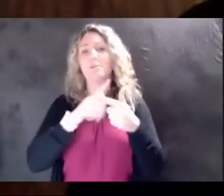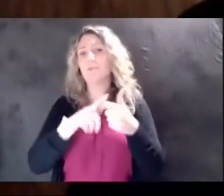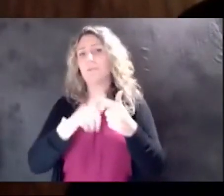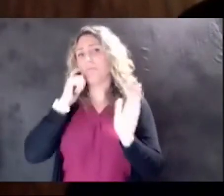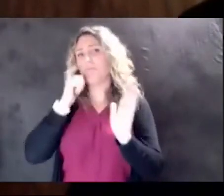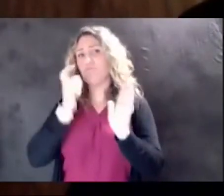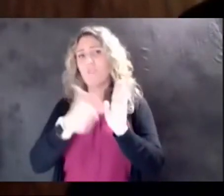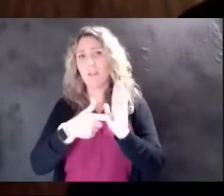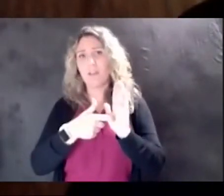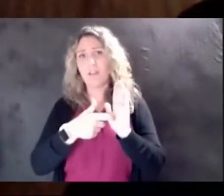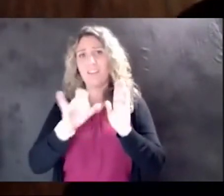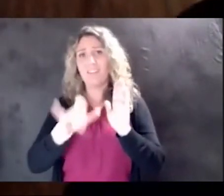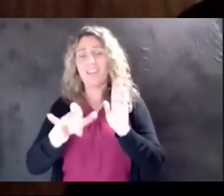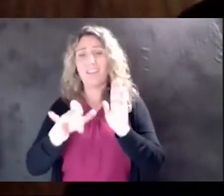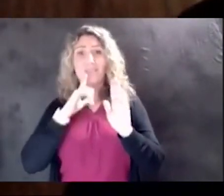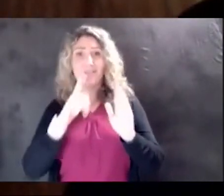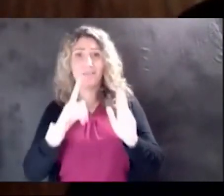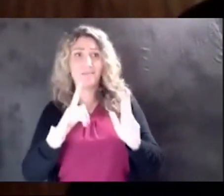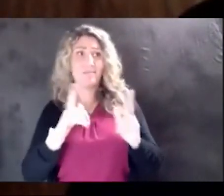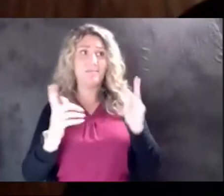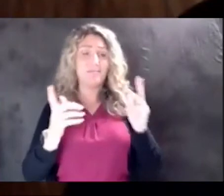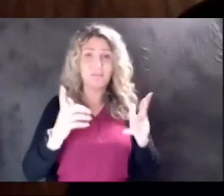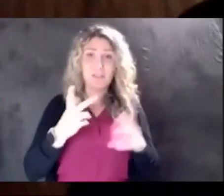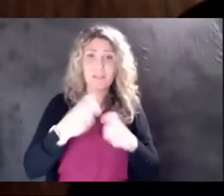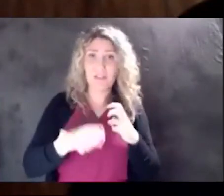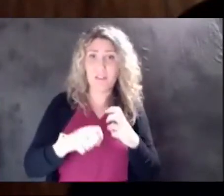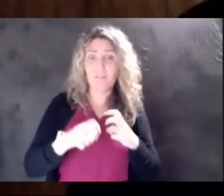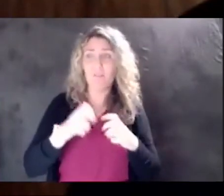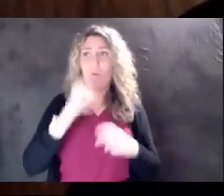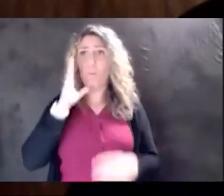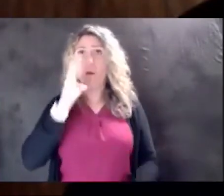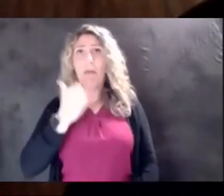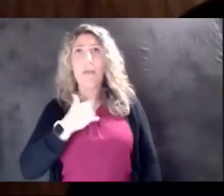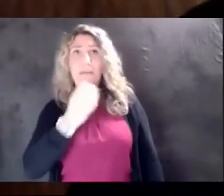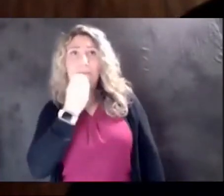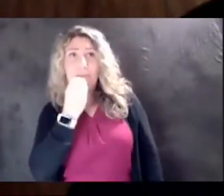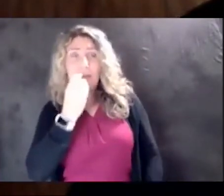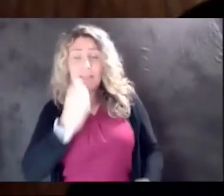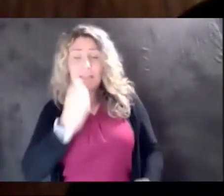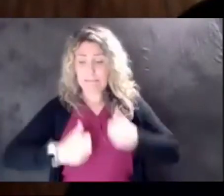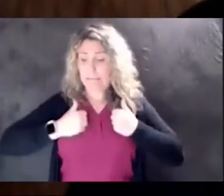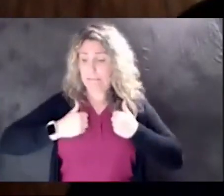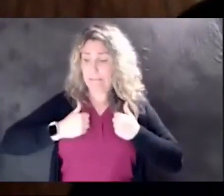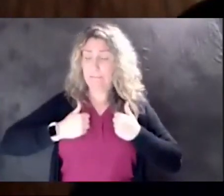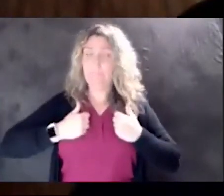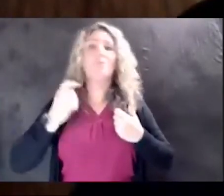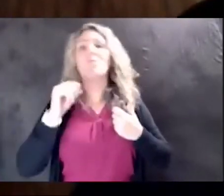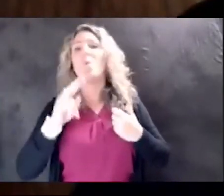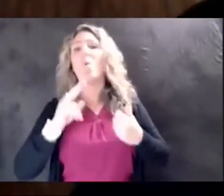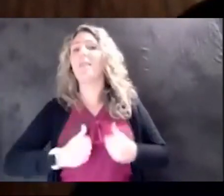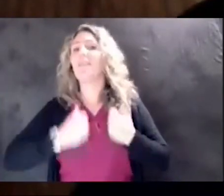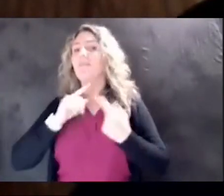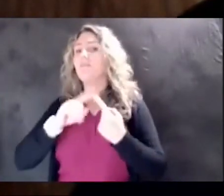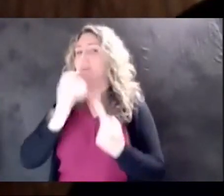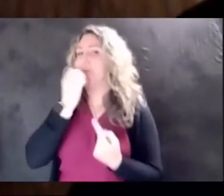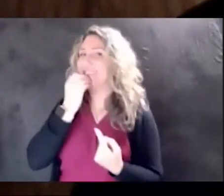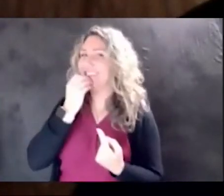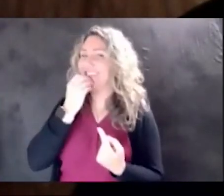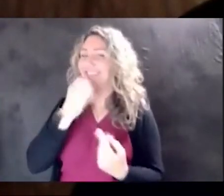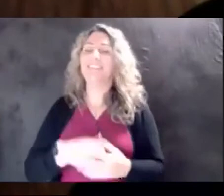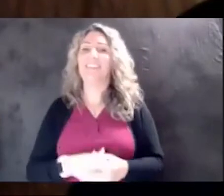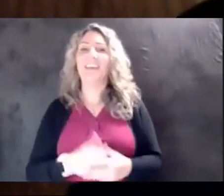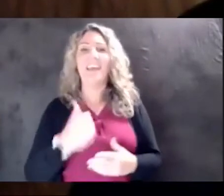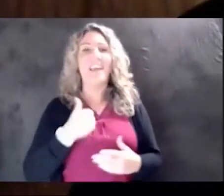that it's a battle. Am I going to eat to live or live to eat? And I